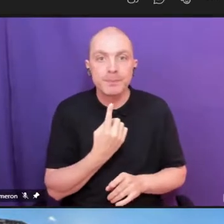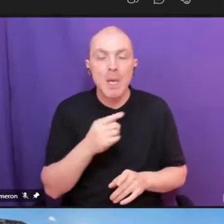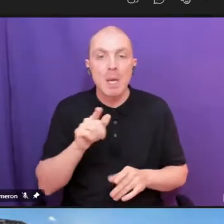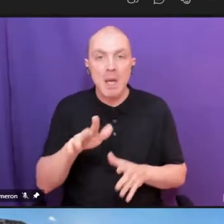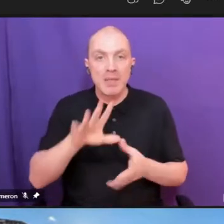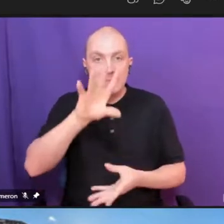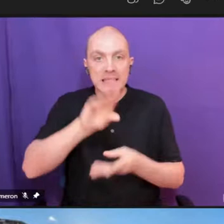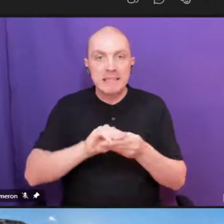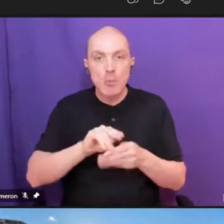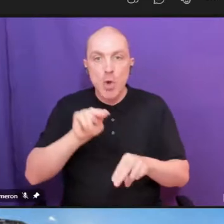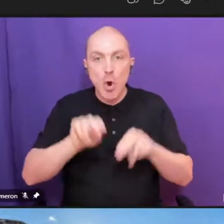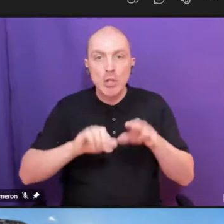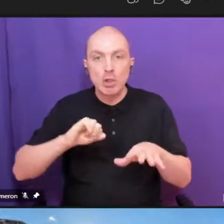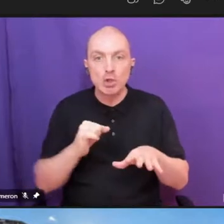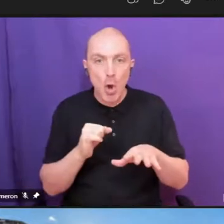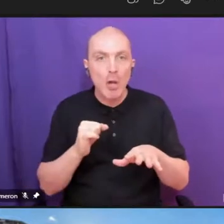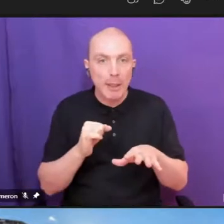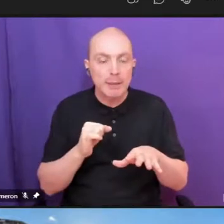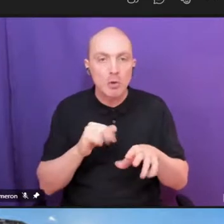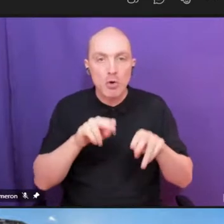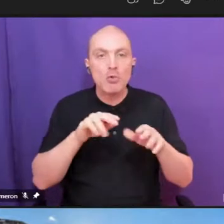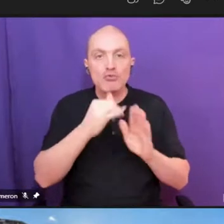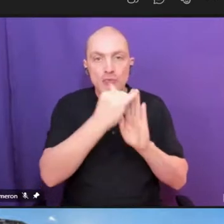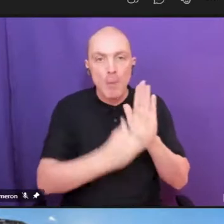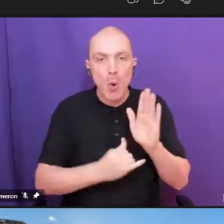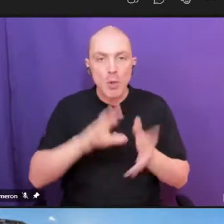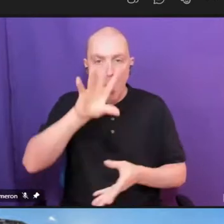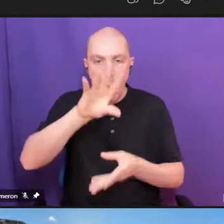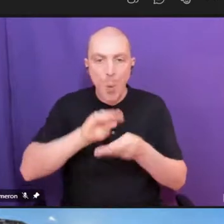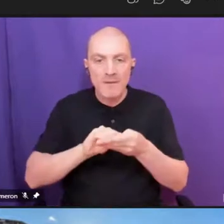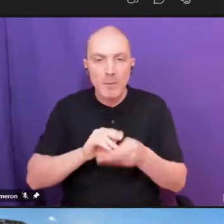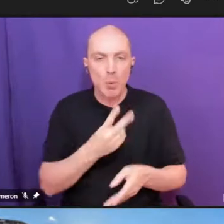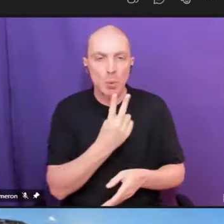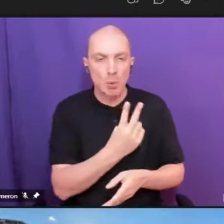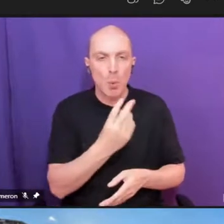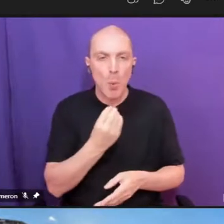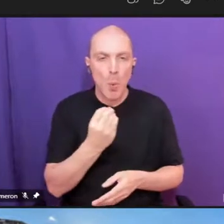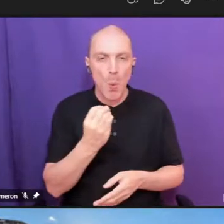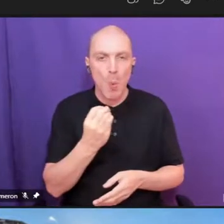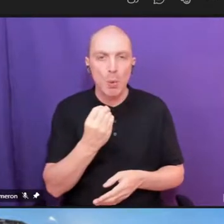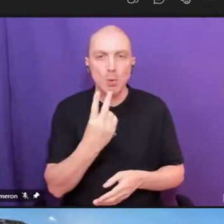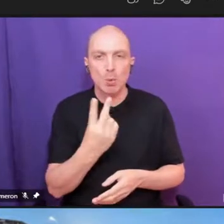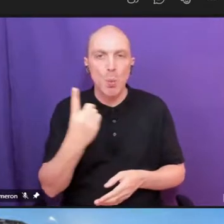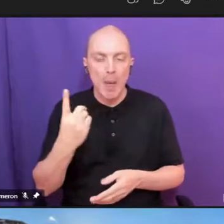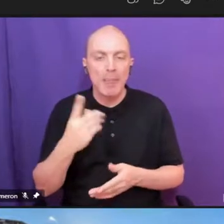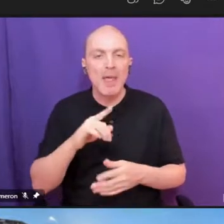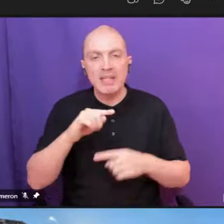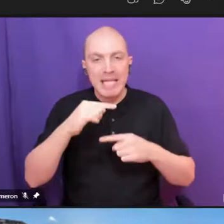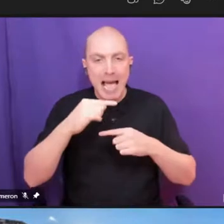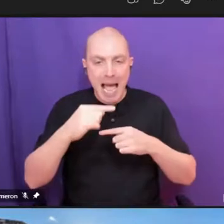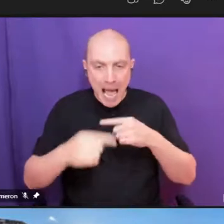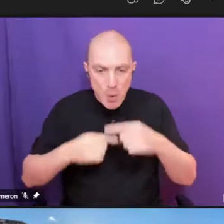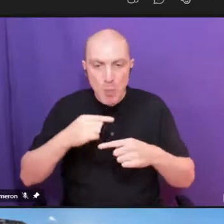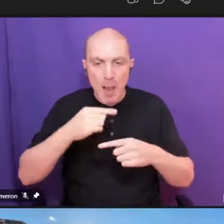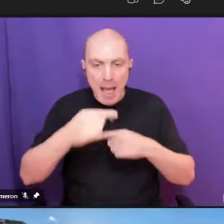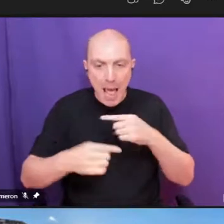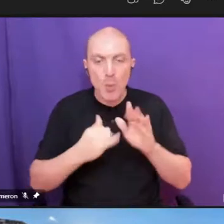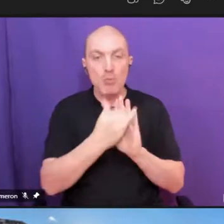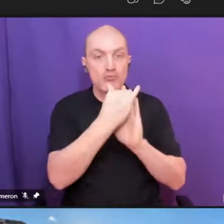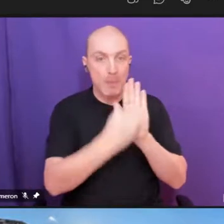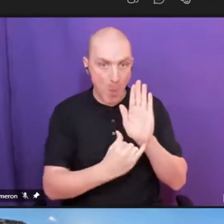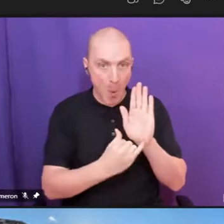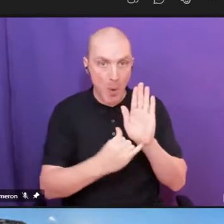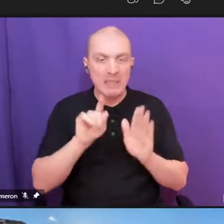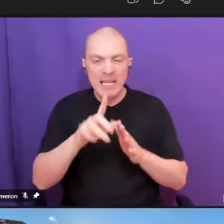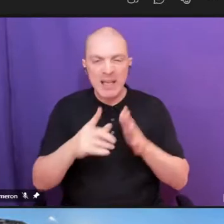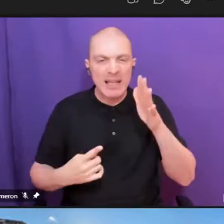Local Government in Scotland Overview 2021. Now, this is an annual report that covers key areas of local government activity,